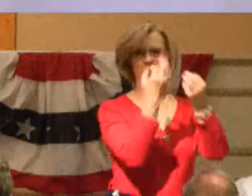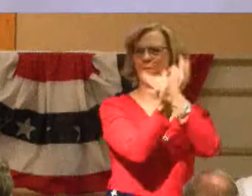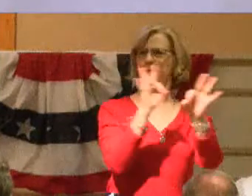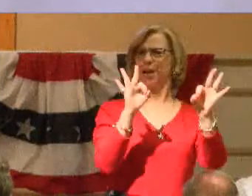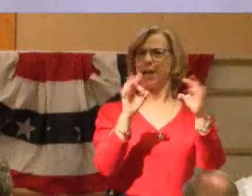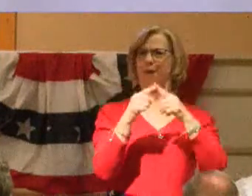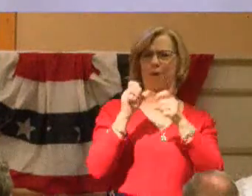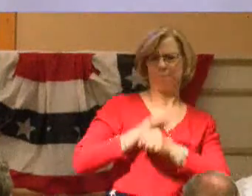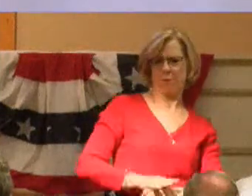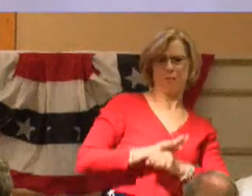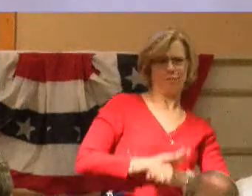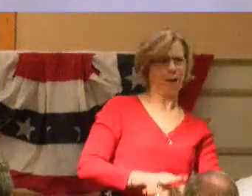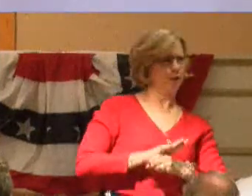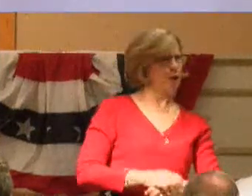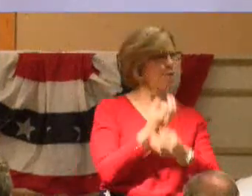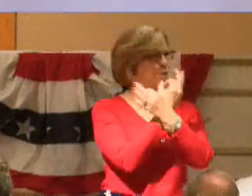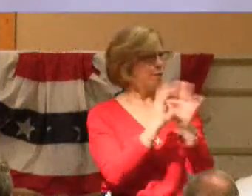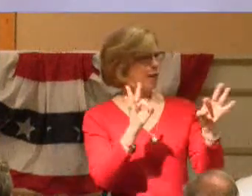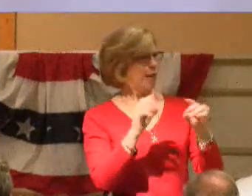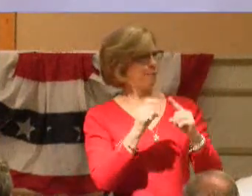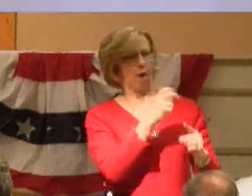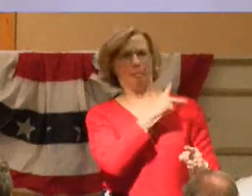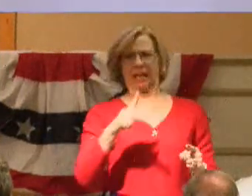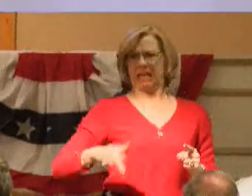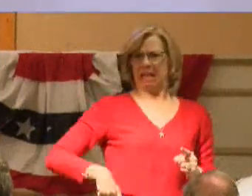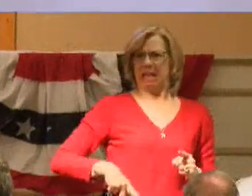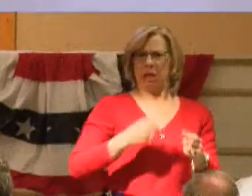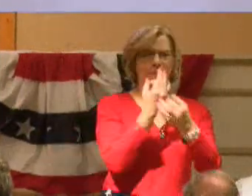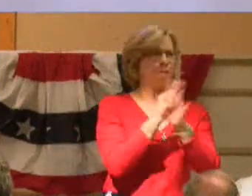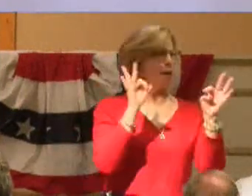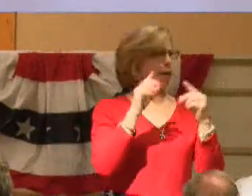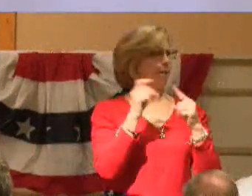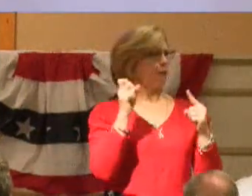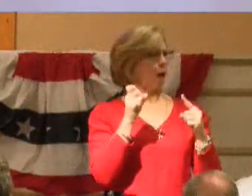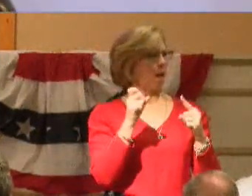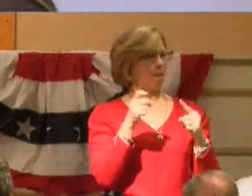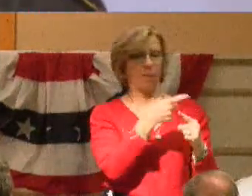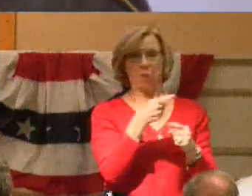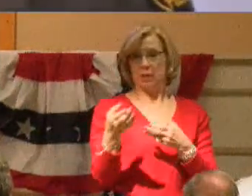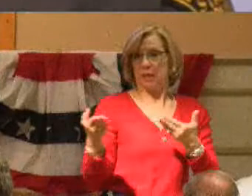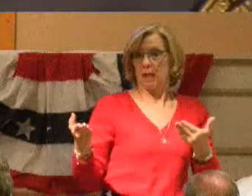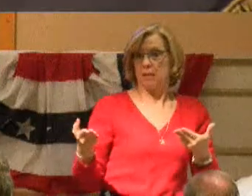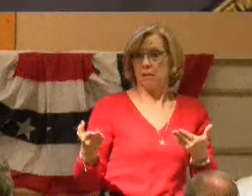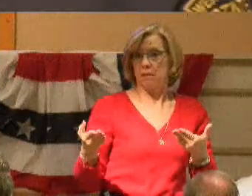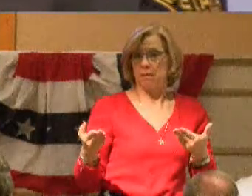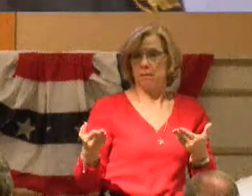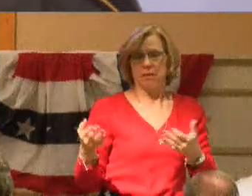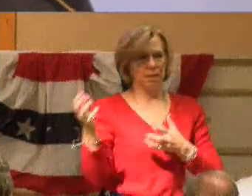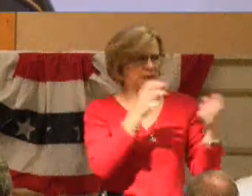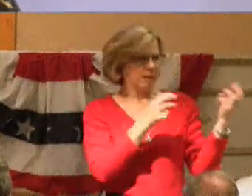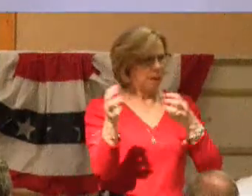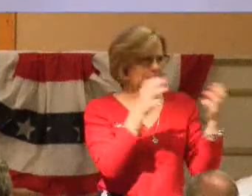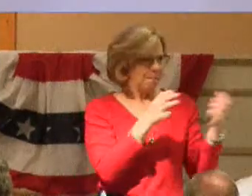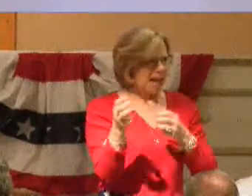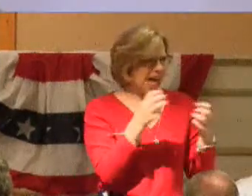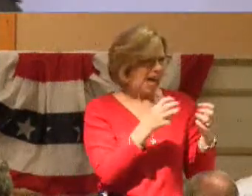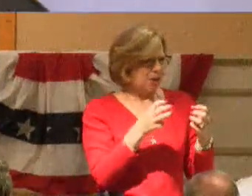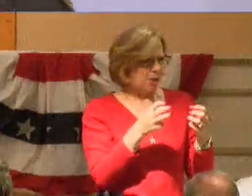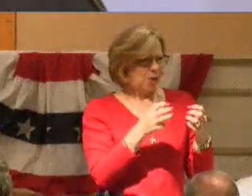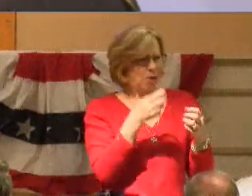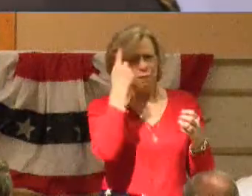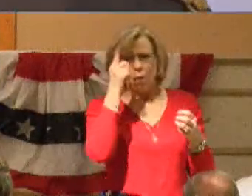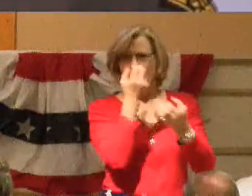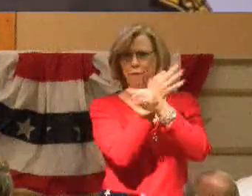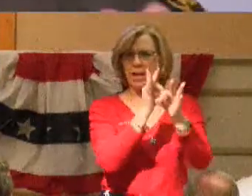free from oppression, freedom from those kind of actions. Now, this battle for freedom did not end at